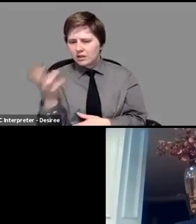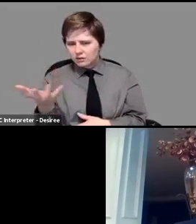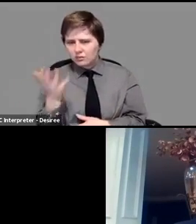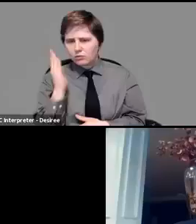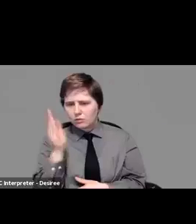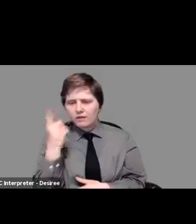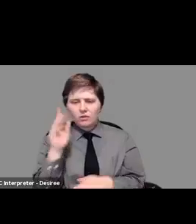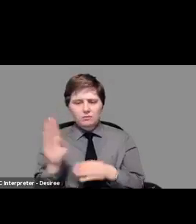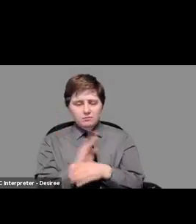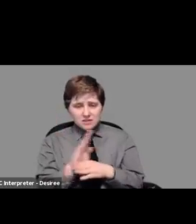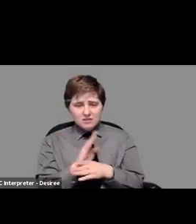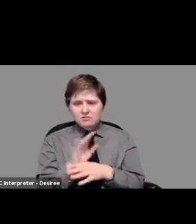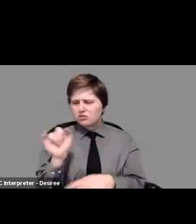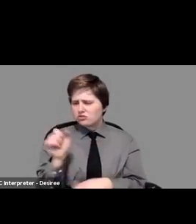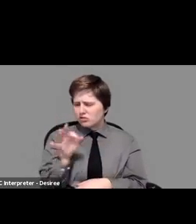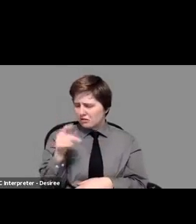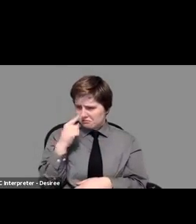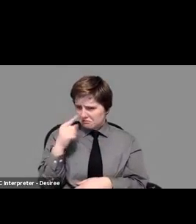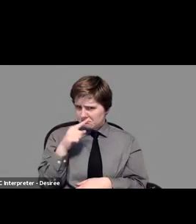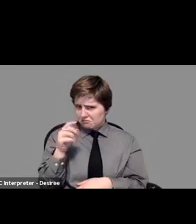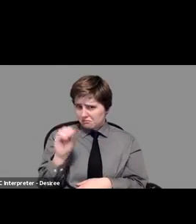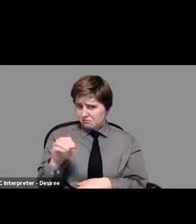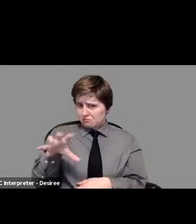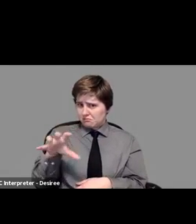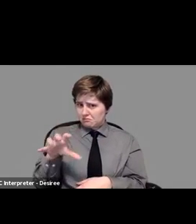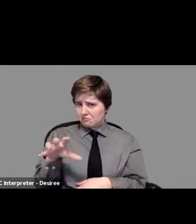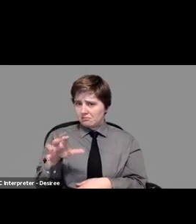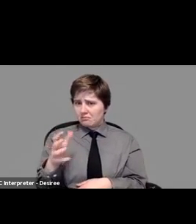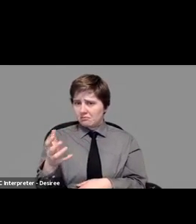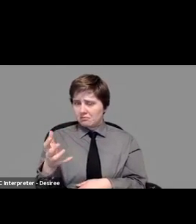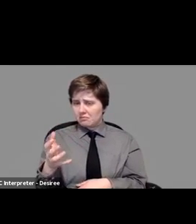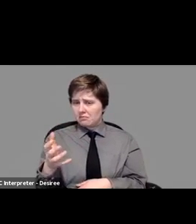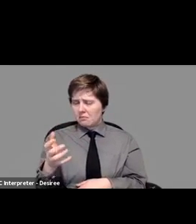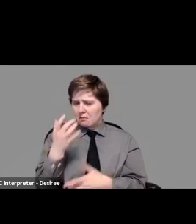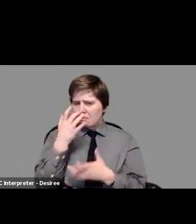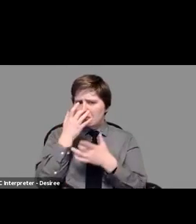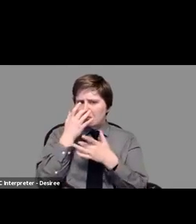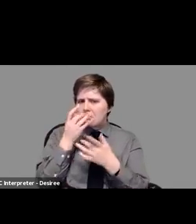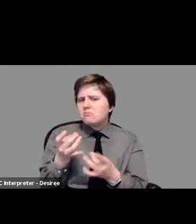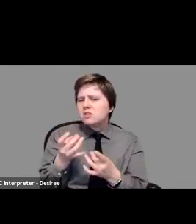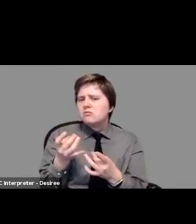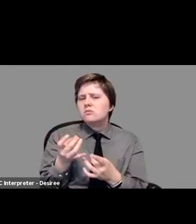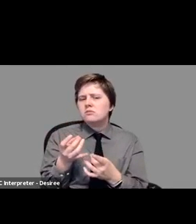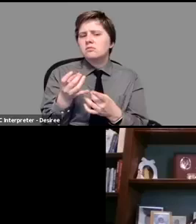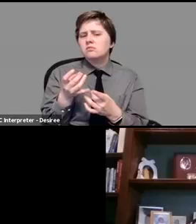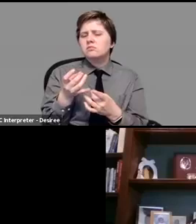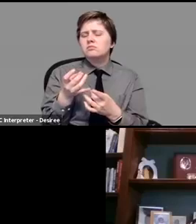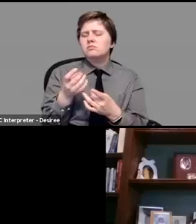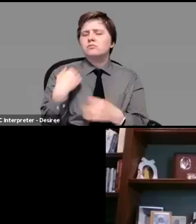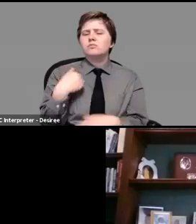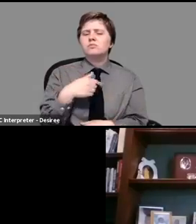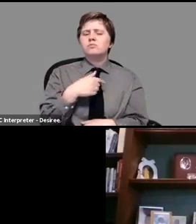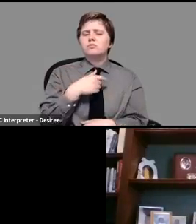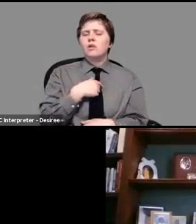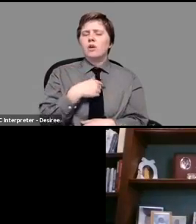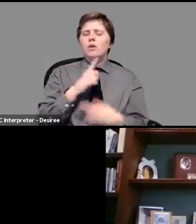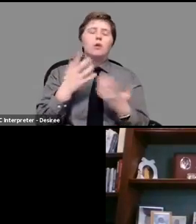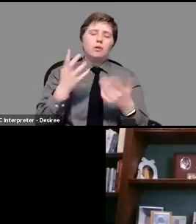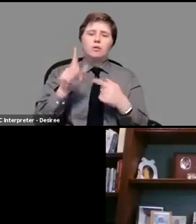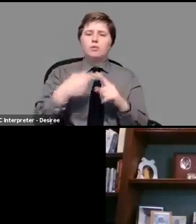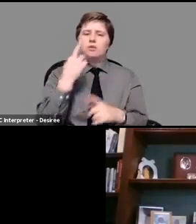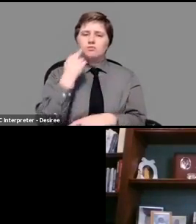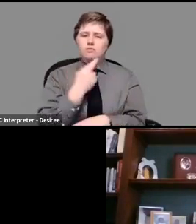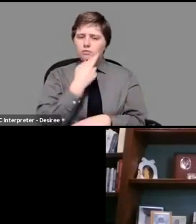for businesses. And Jeff, if you can turn your camera on. I'm very interested in, when the restaurants got shut